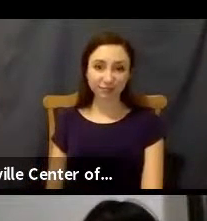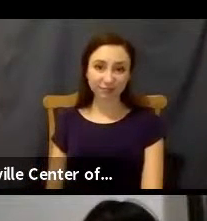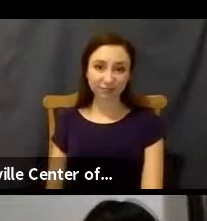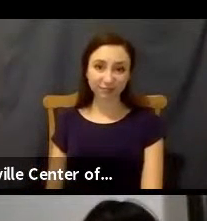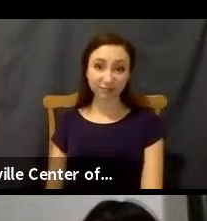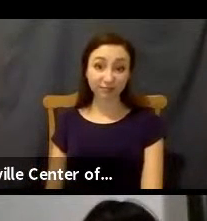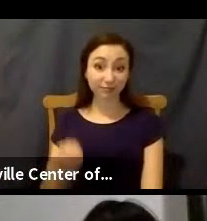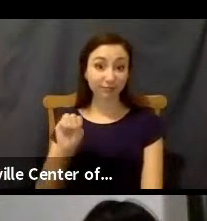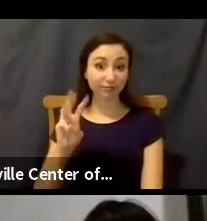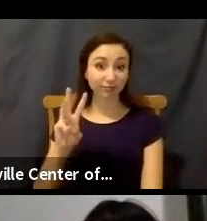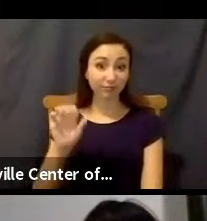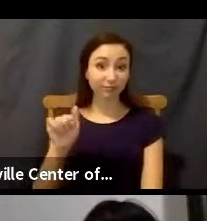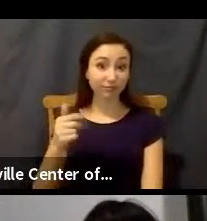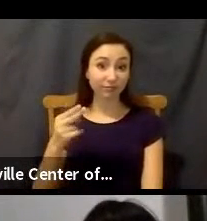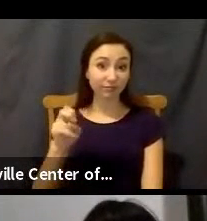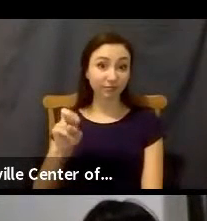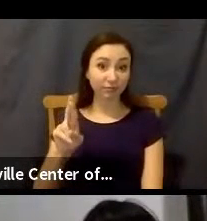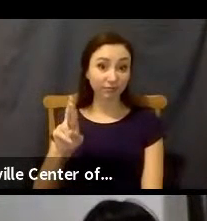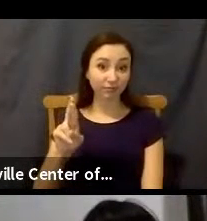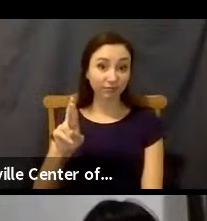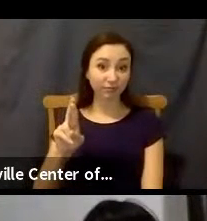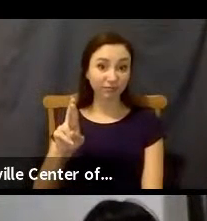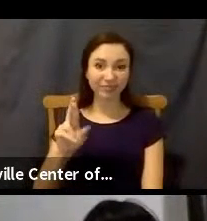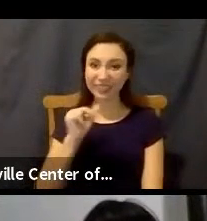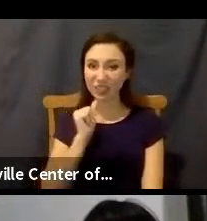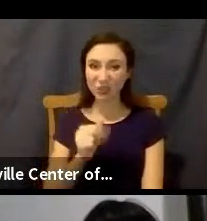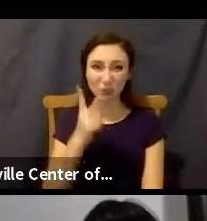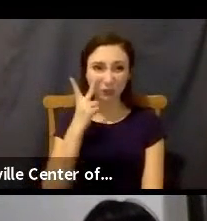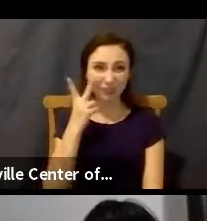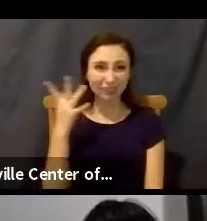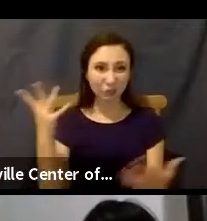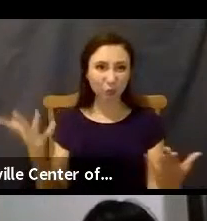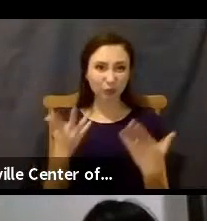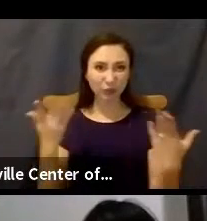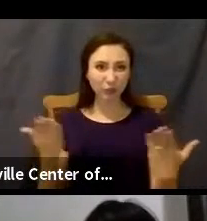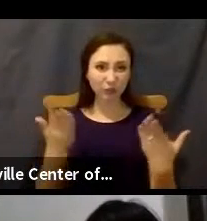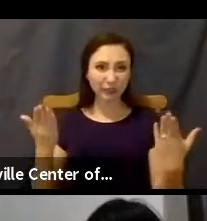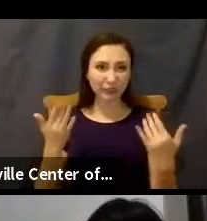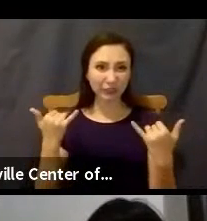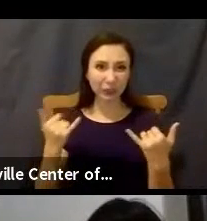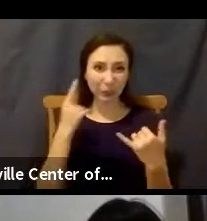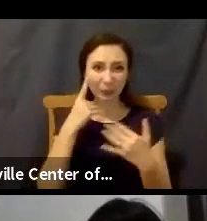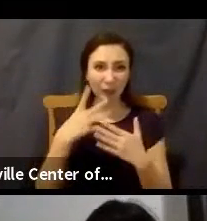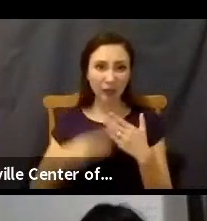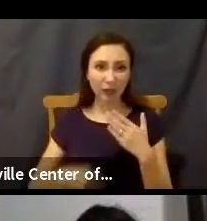Ms. Wagner? Narda, I don't see her any longer. Okay.